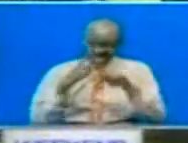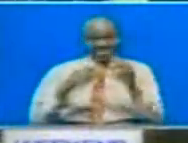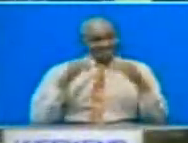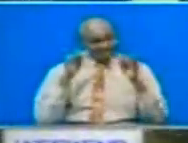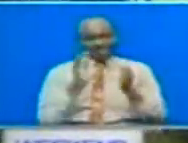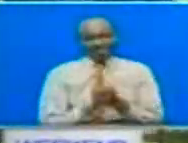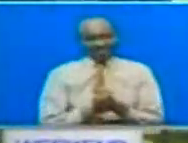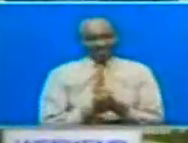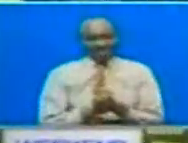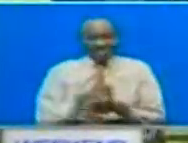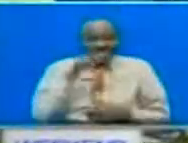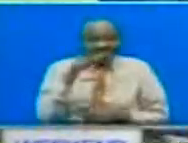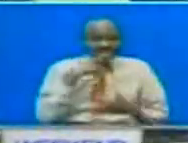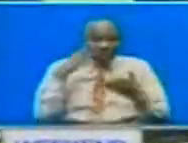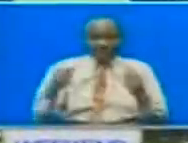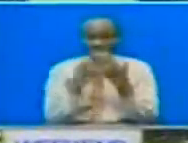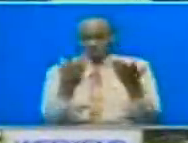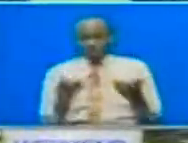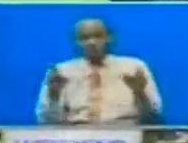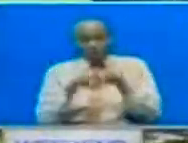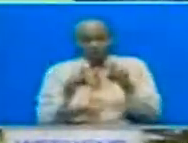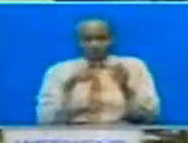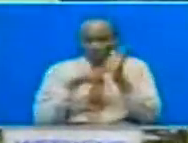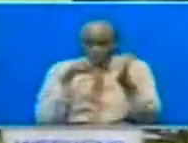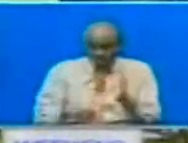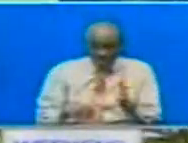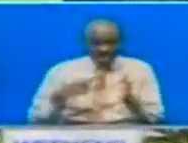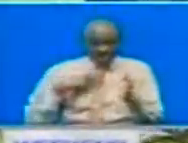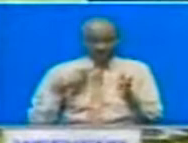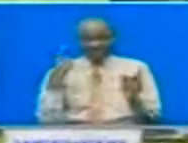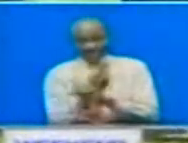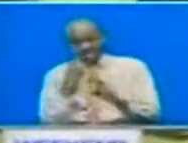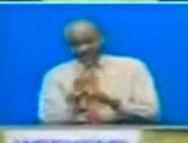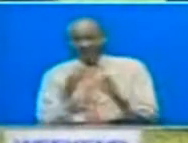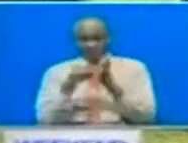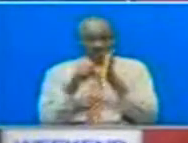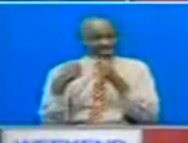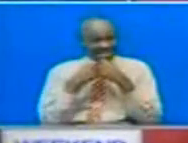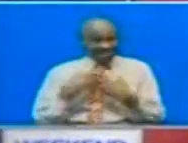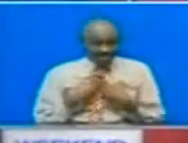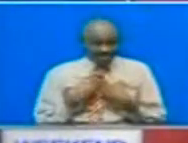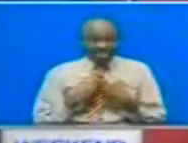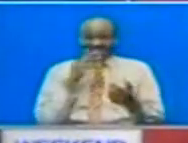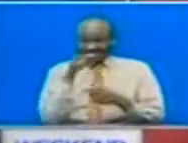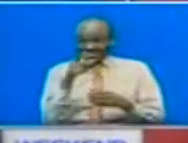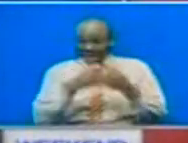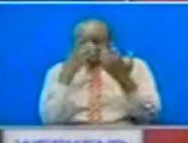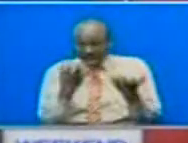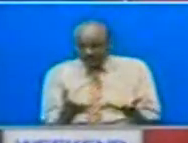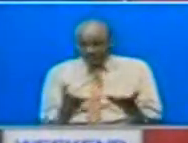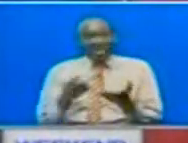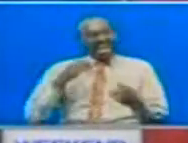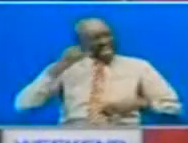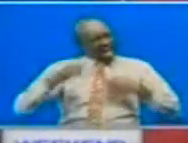independence, which coincidentally also marked the onset of midlife crisis. In fact, this was such an